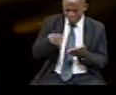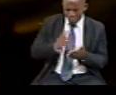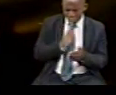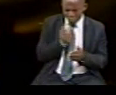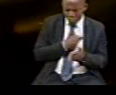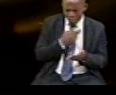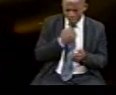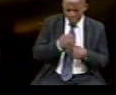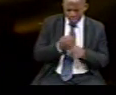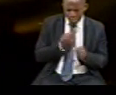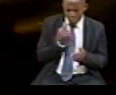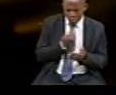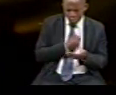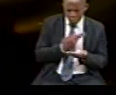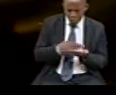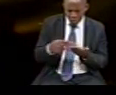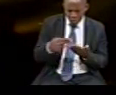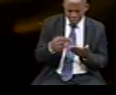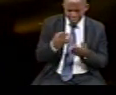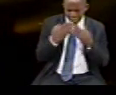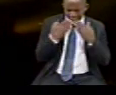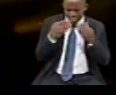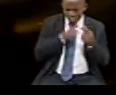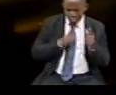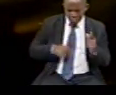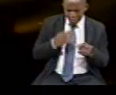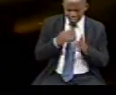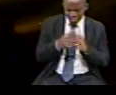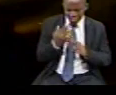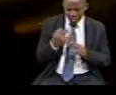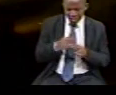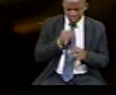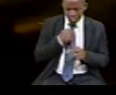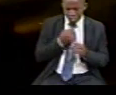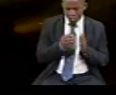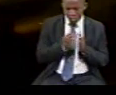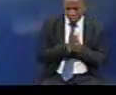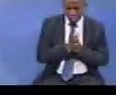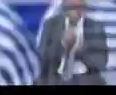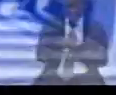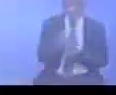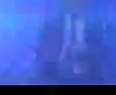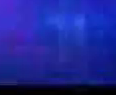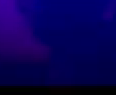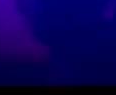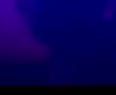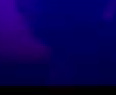ready. Thank you, Lord. In Jesus' name we pray. Amen and amen.